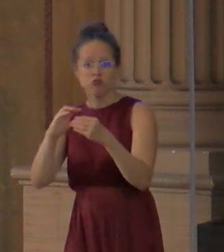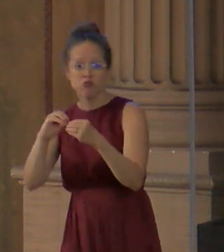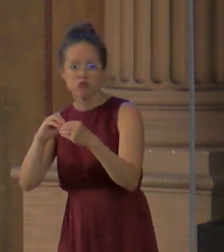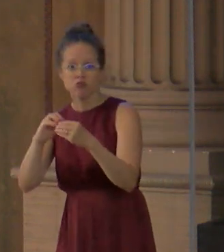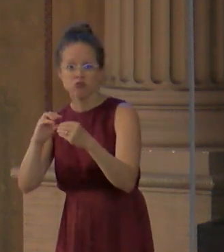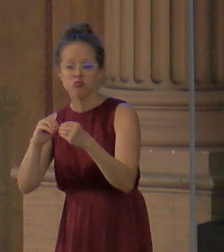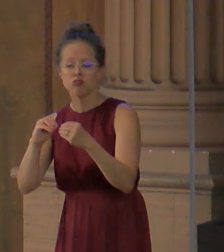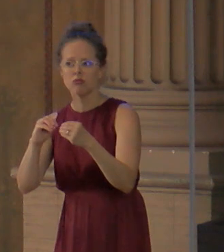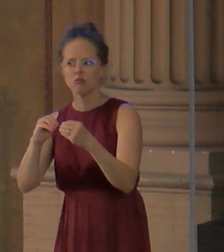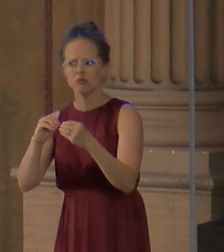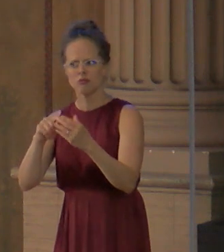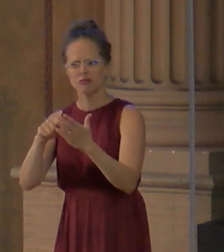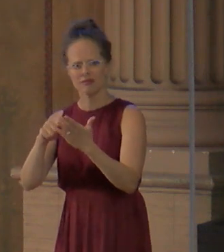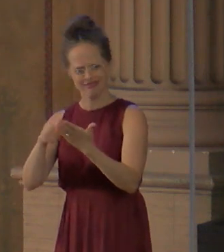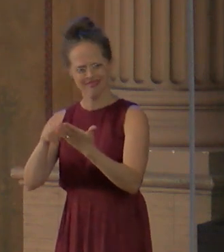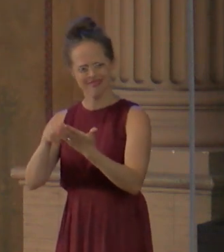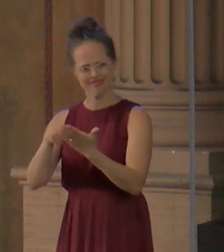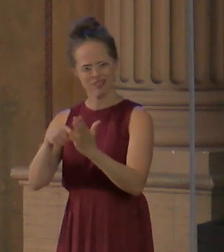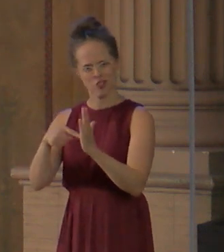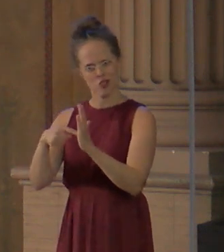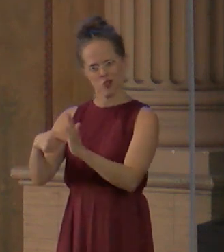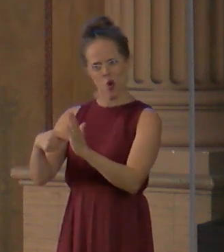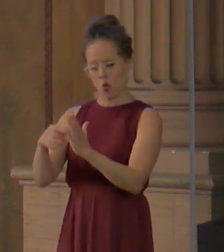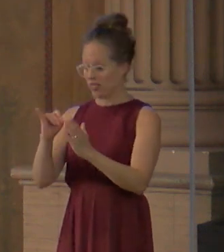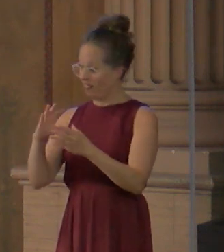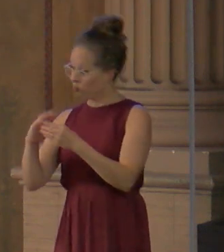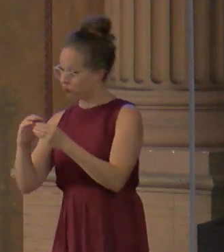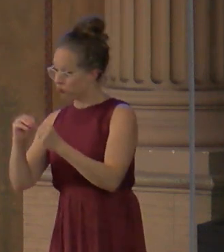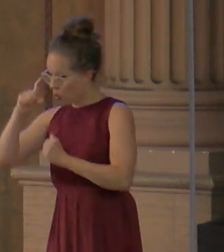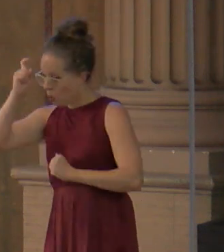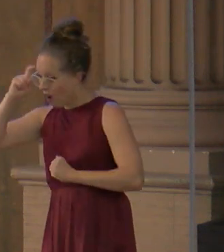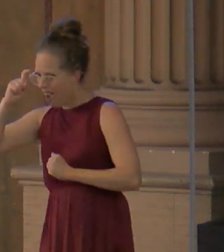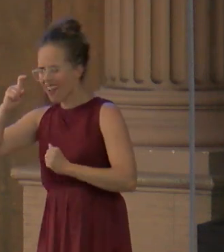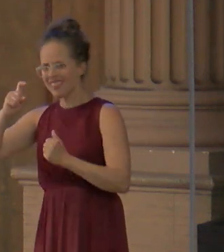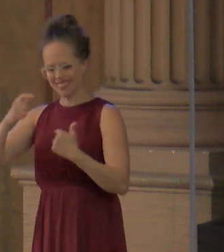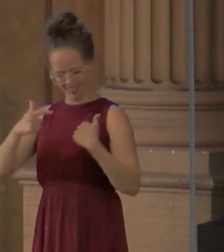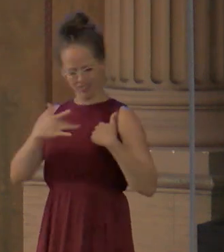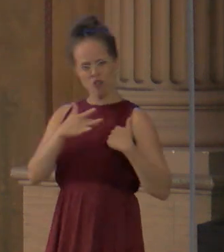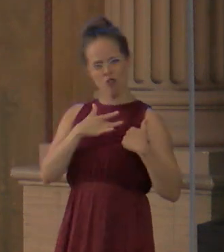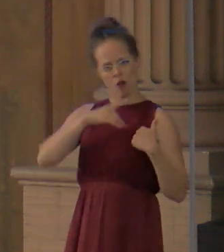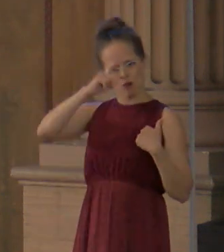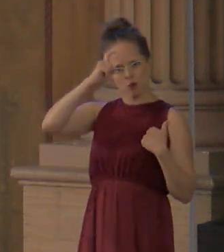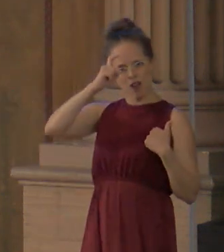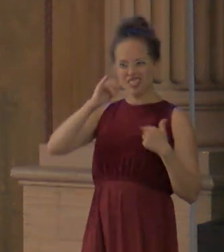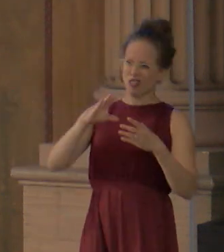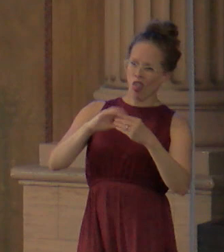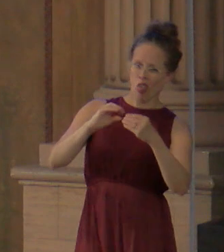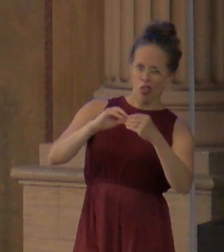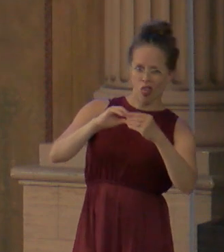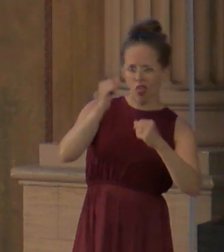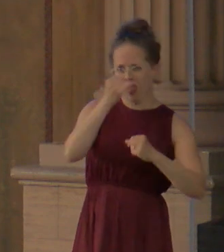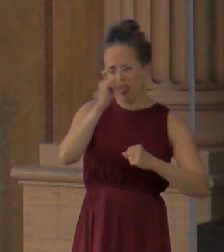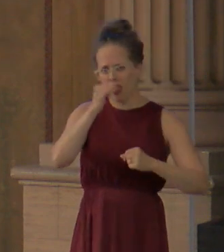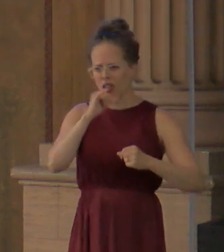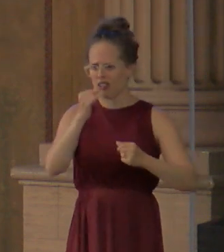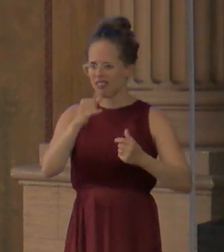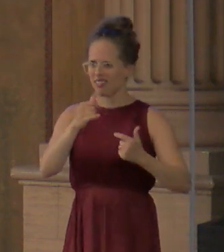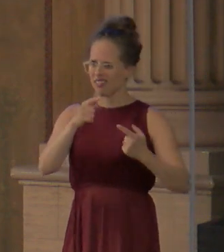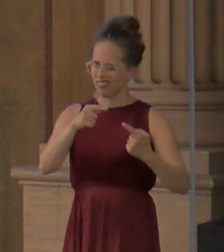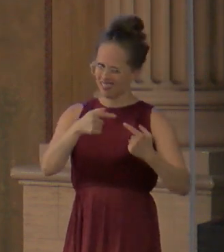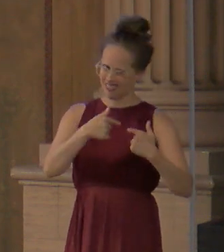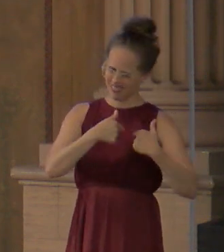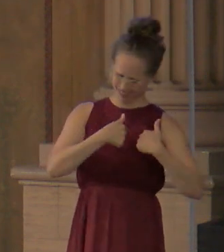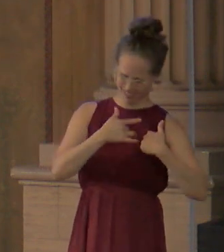heart. Wise speech reveals a wise heart. Foolish speech reveals a foolish heart. And again, this is really important for us